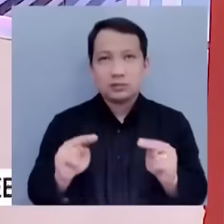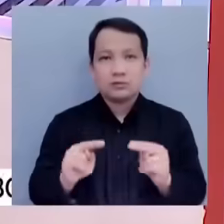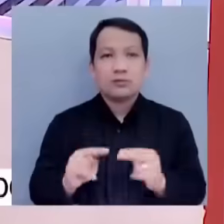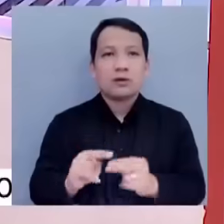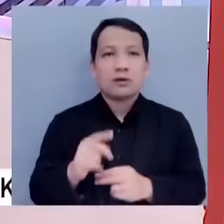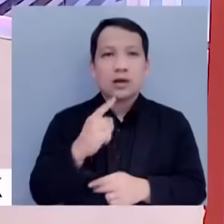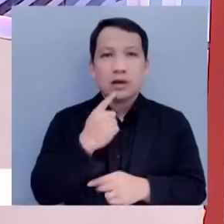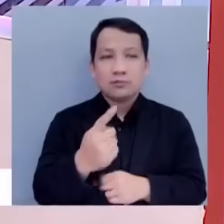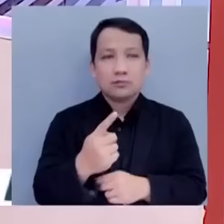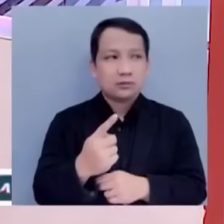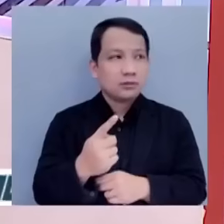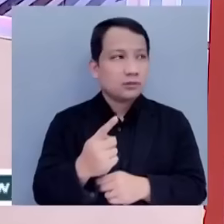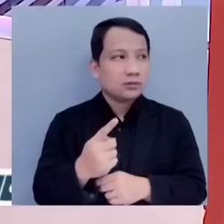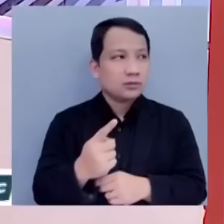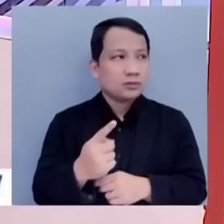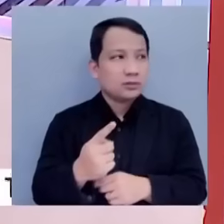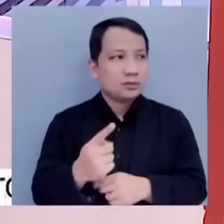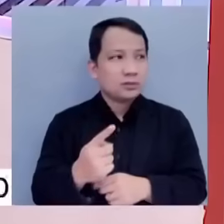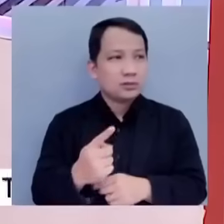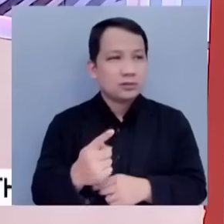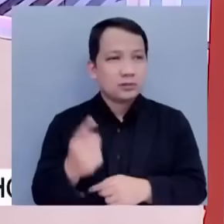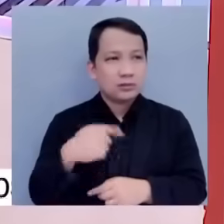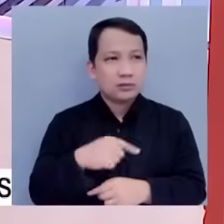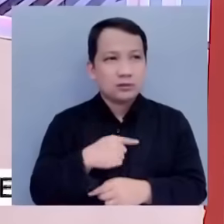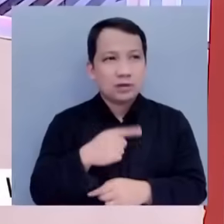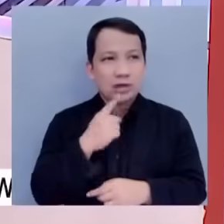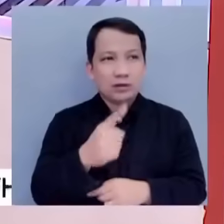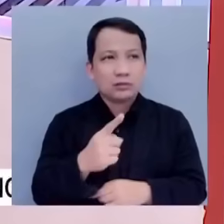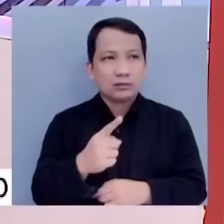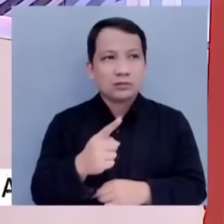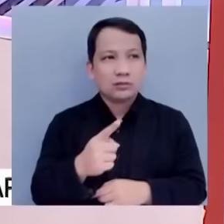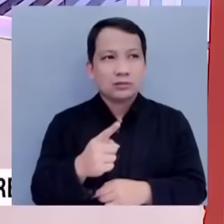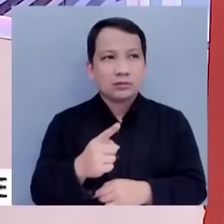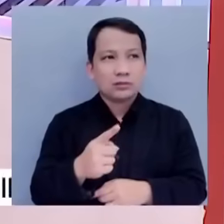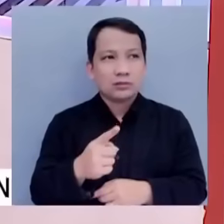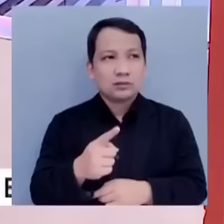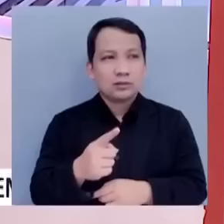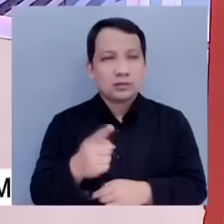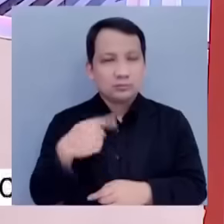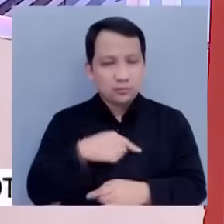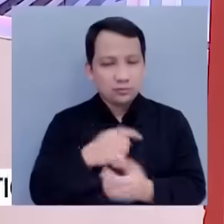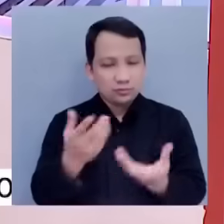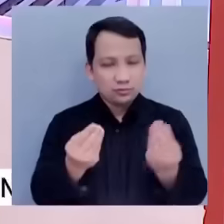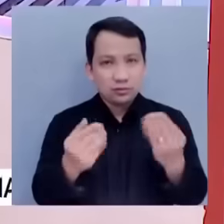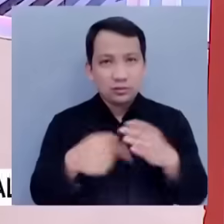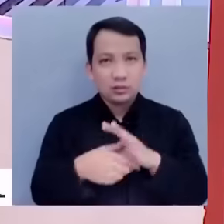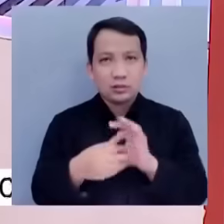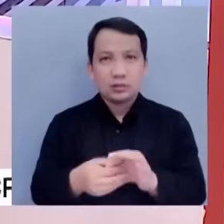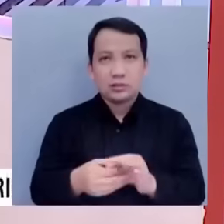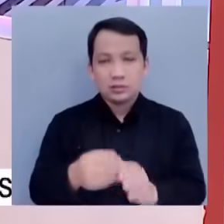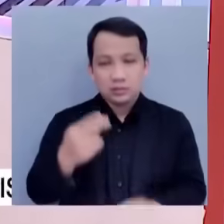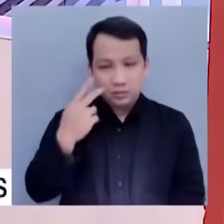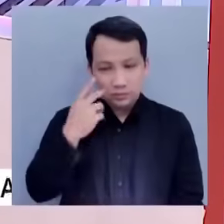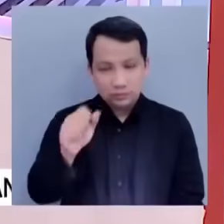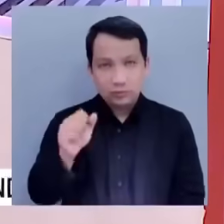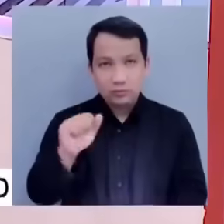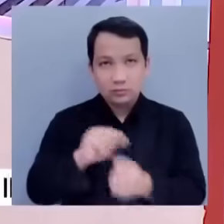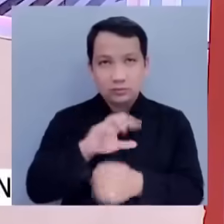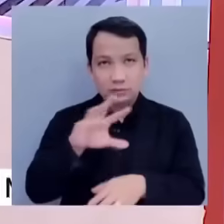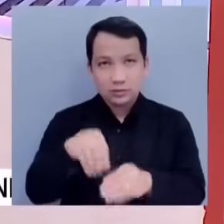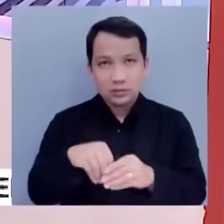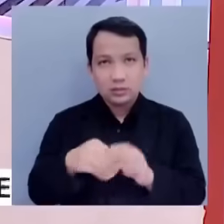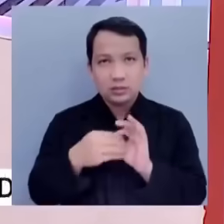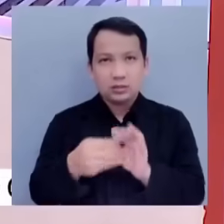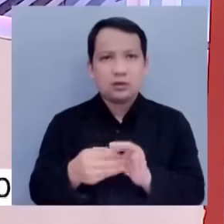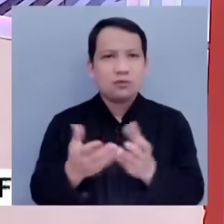The dodong is also making its presence felt in Cagayan and Isabela. Let's get an update now from our very own Harris Julio. He joins us on the line. Harris,